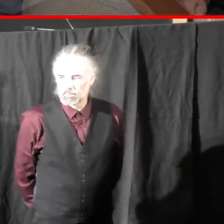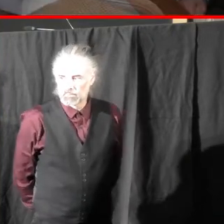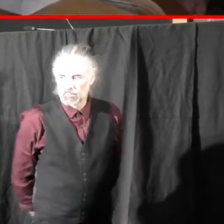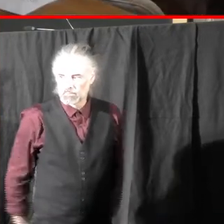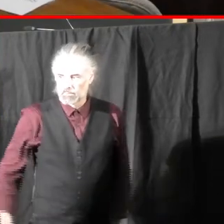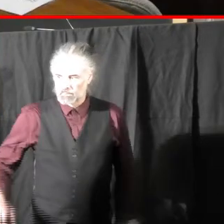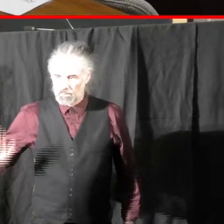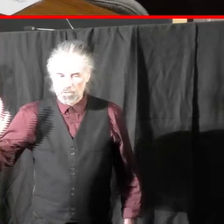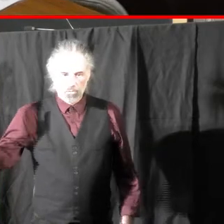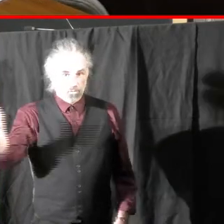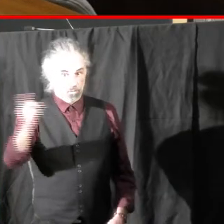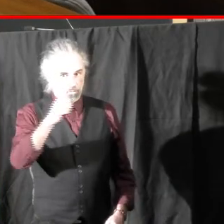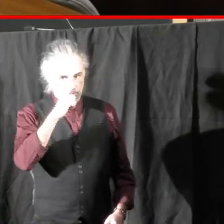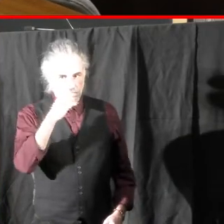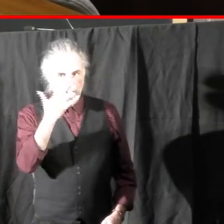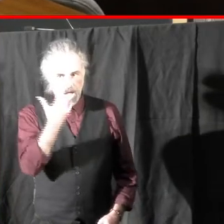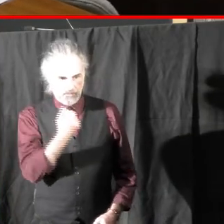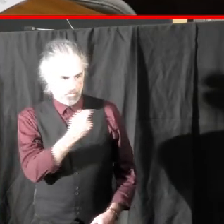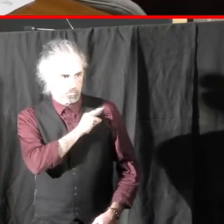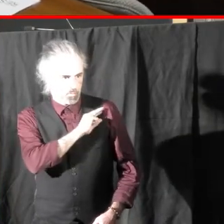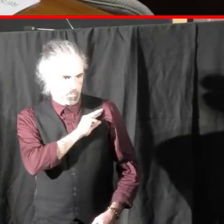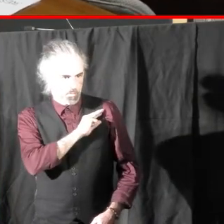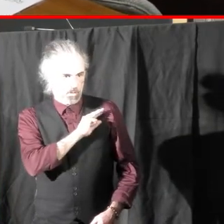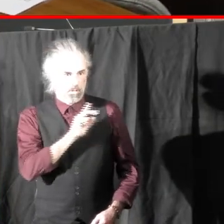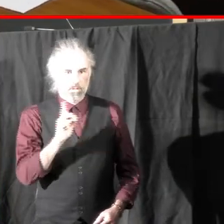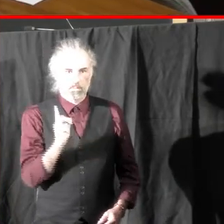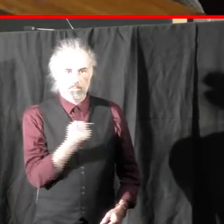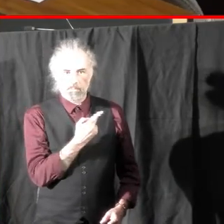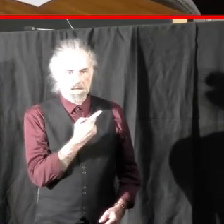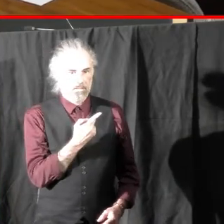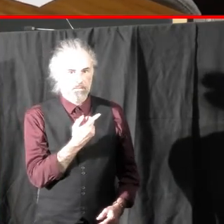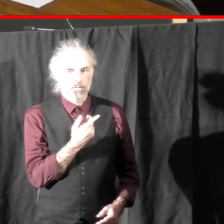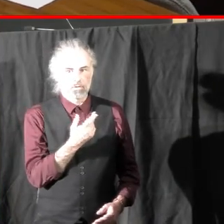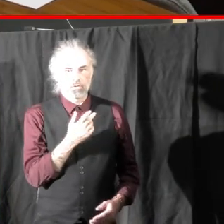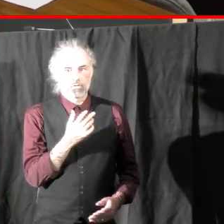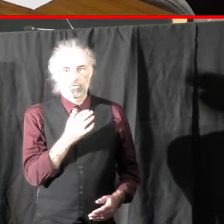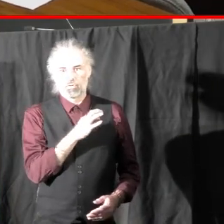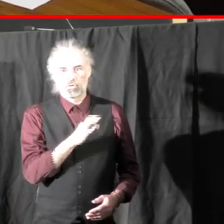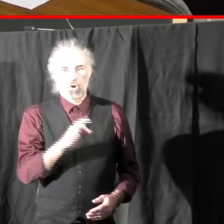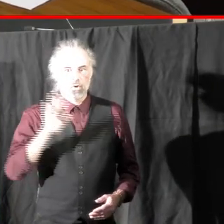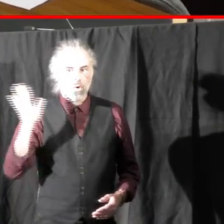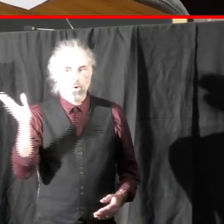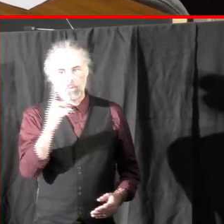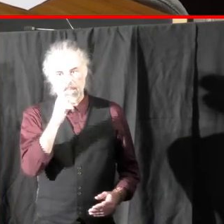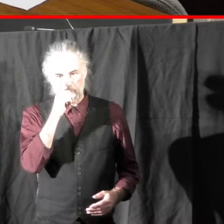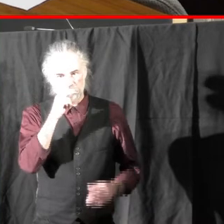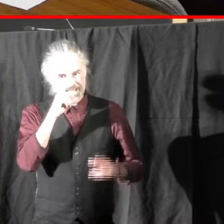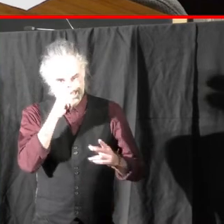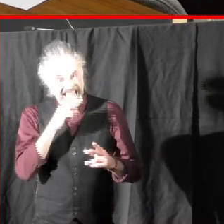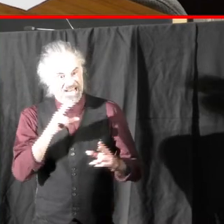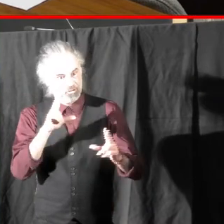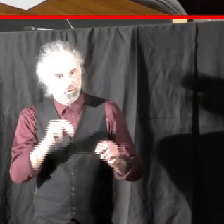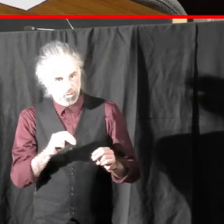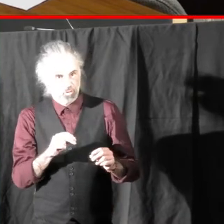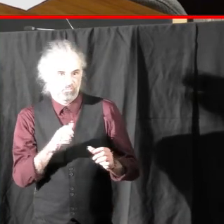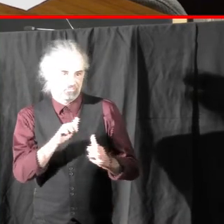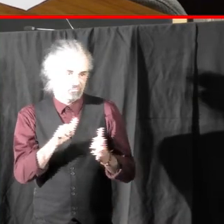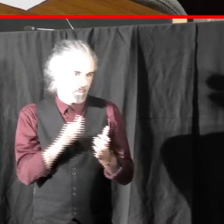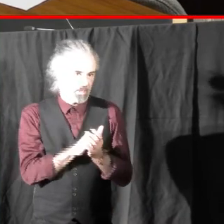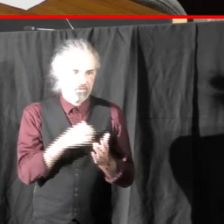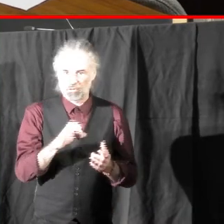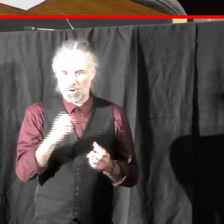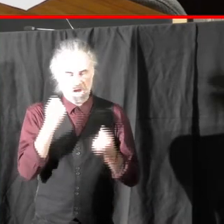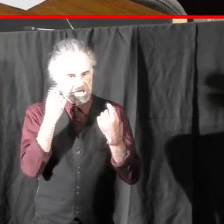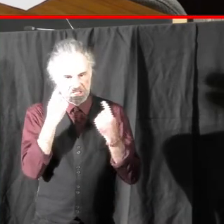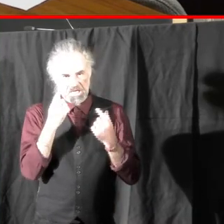Everyone has the responsibility, but not everyone has the ability to do it properly. They either don't understand the science or they don't understand the